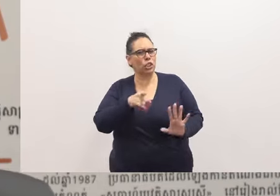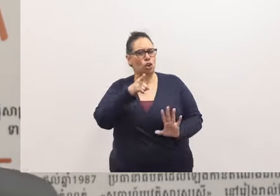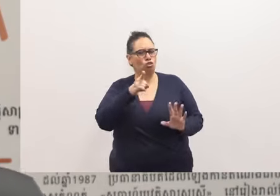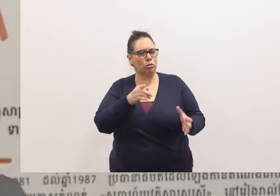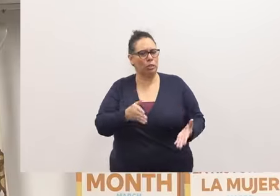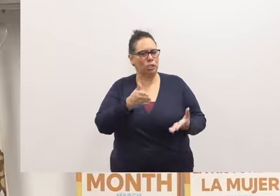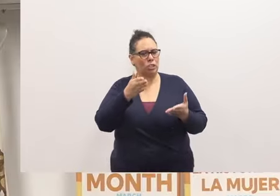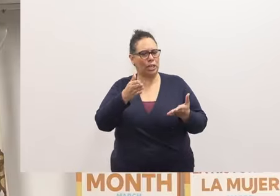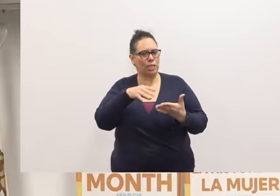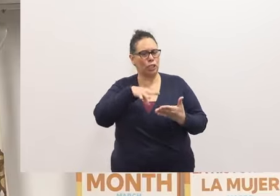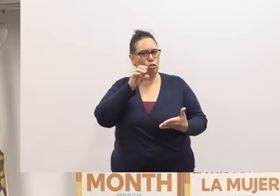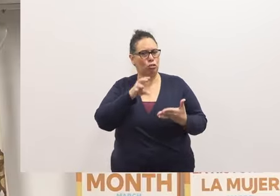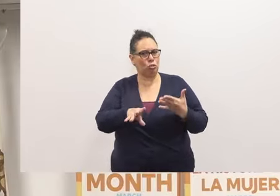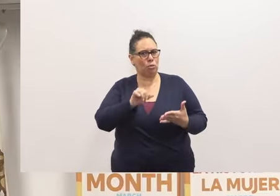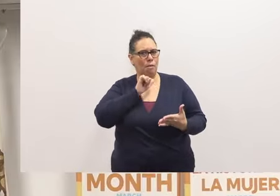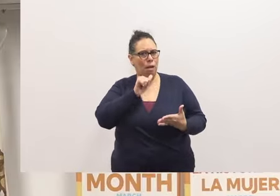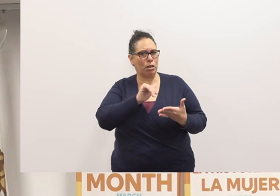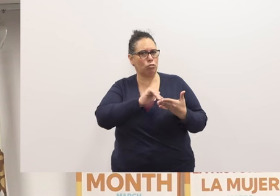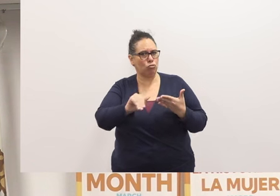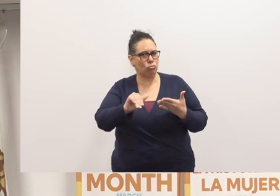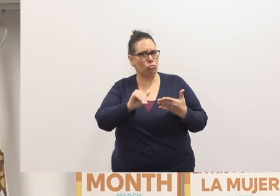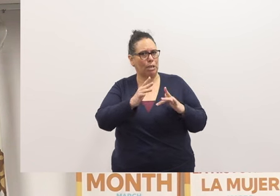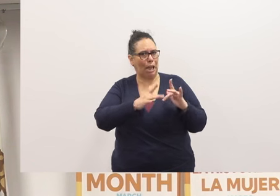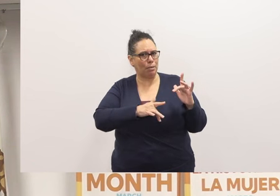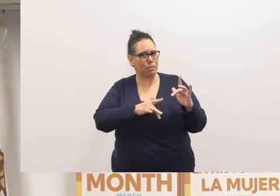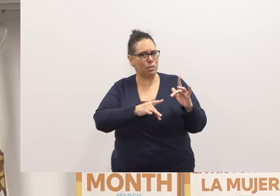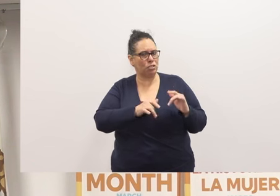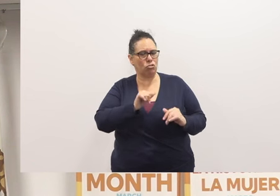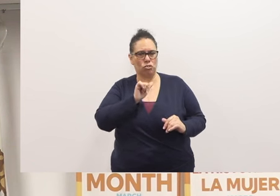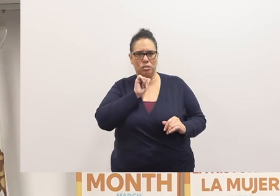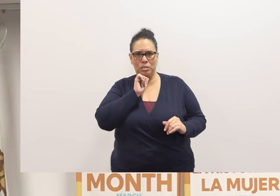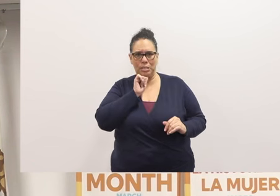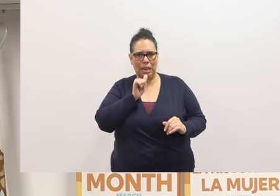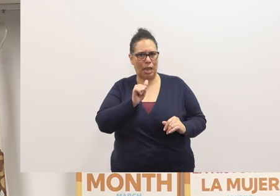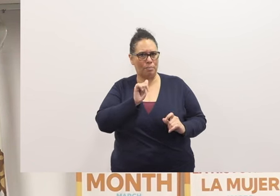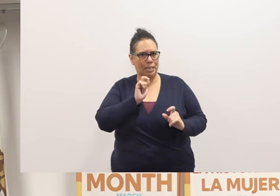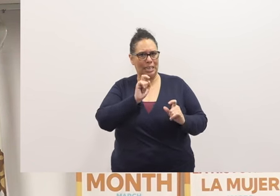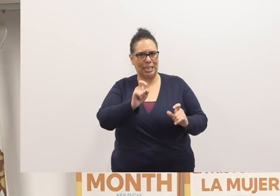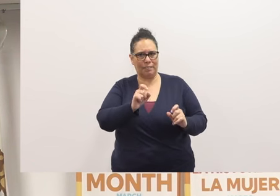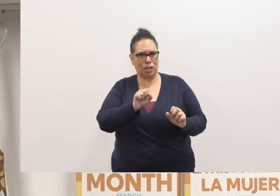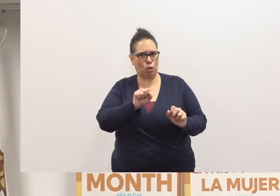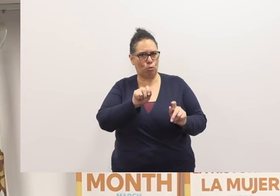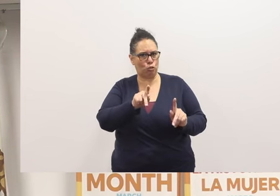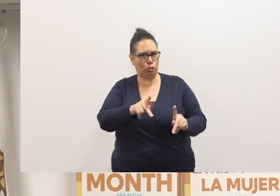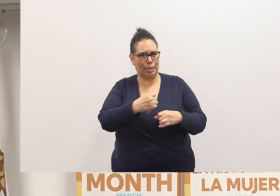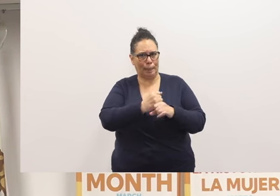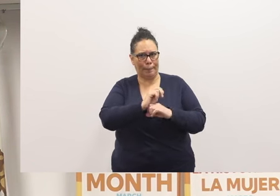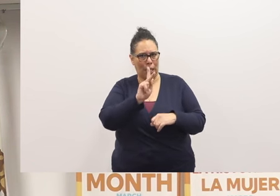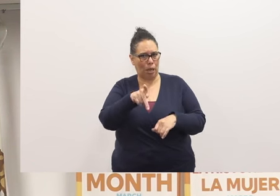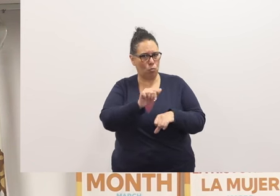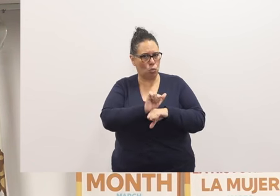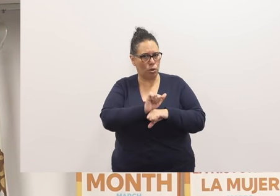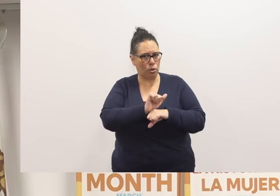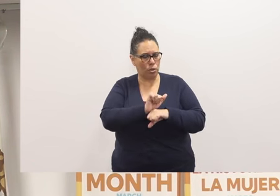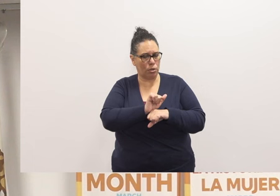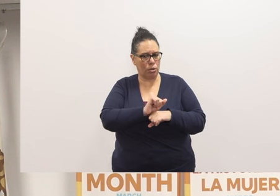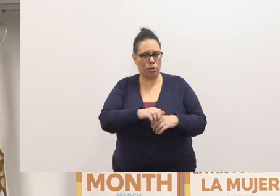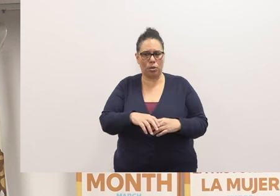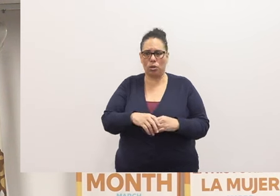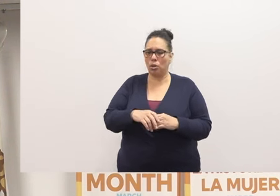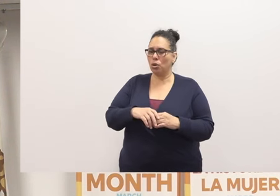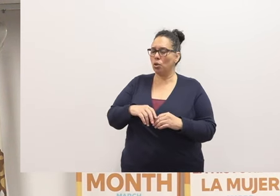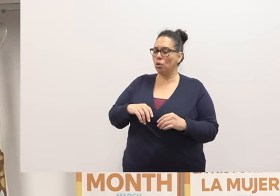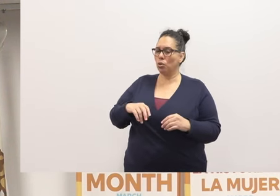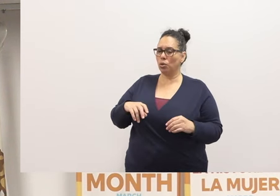that a student that has an unexcused absence shall not be given an opportunity to make up work? I just said